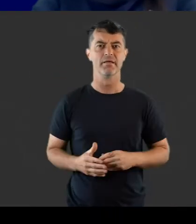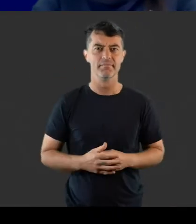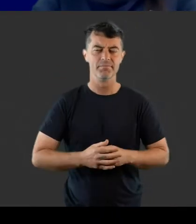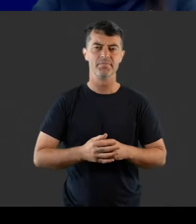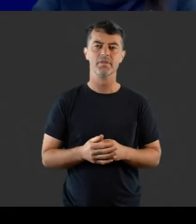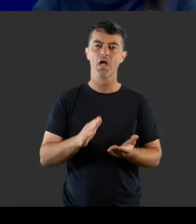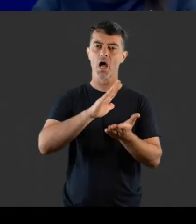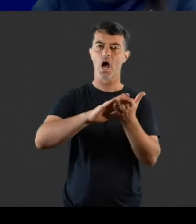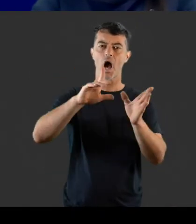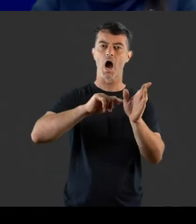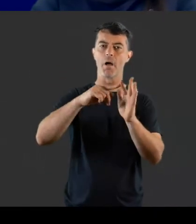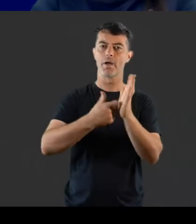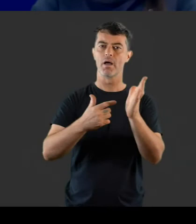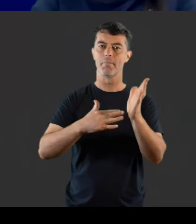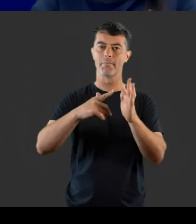and crisp.